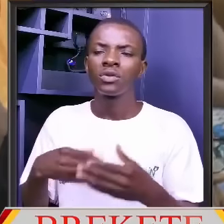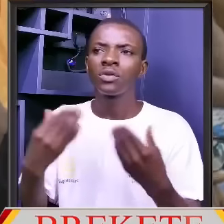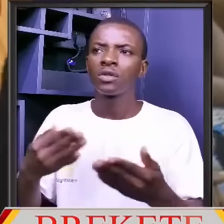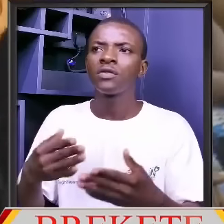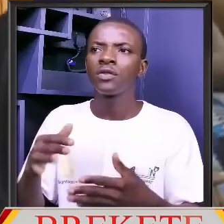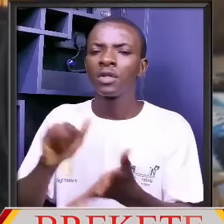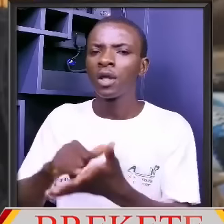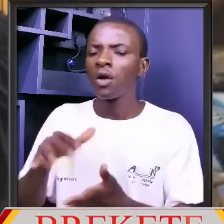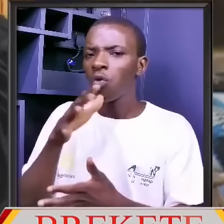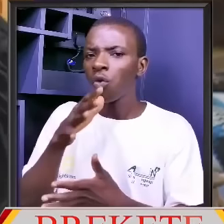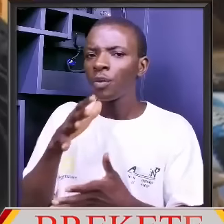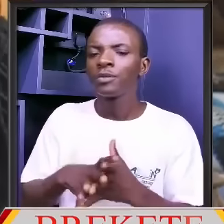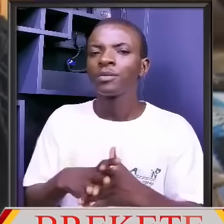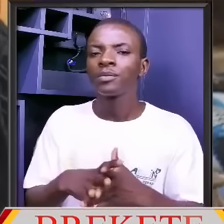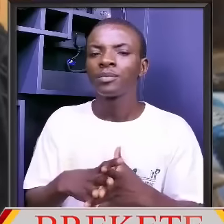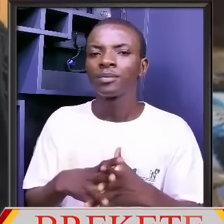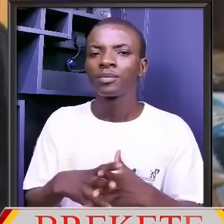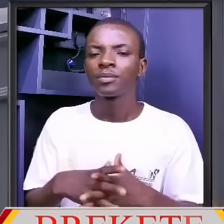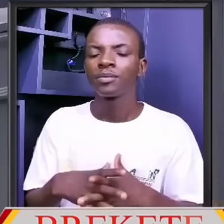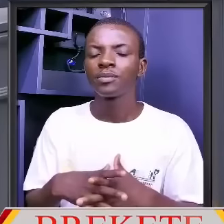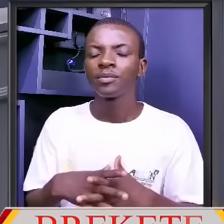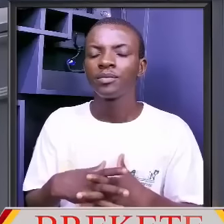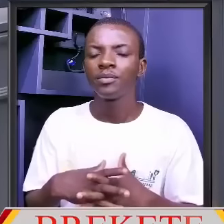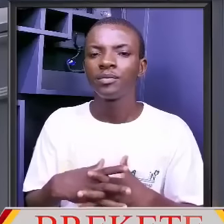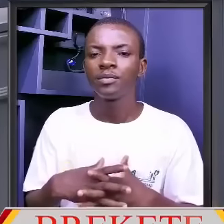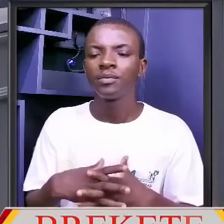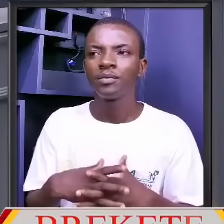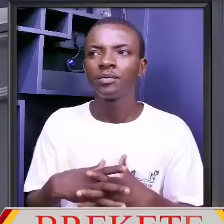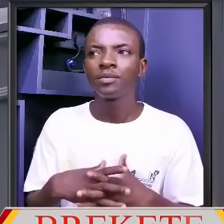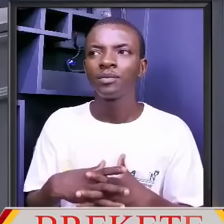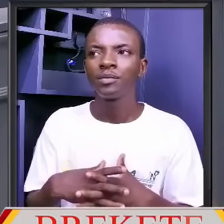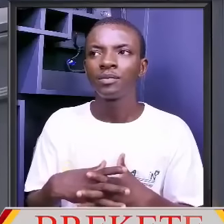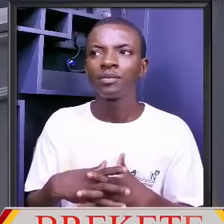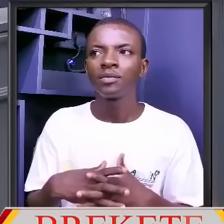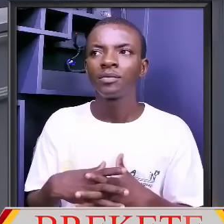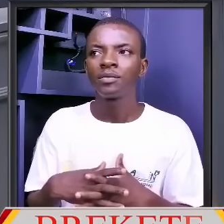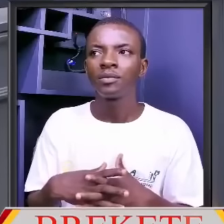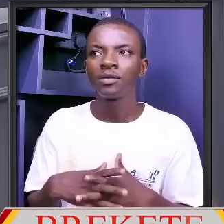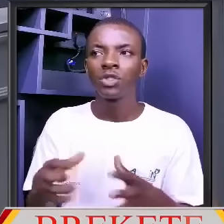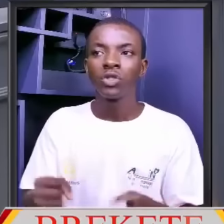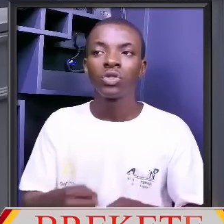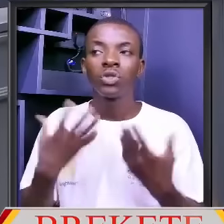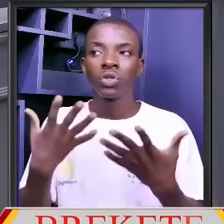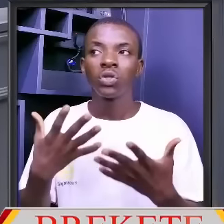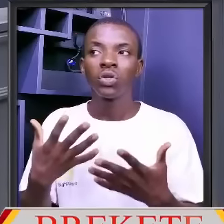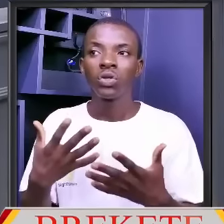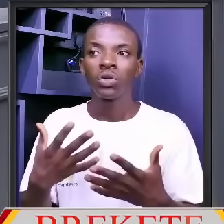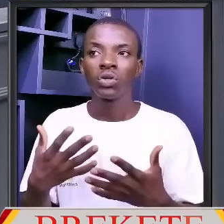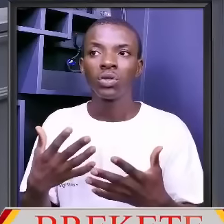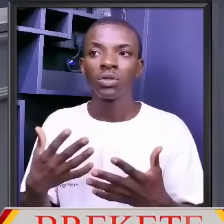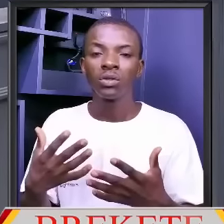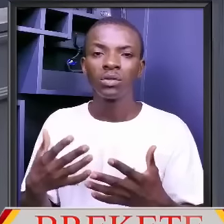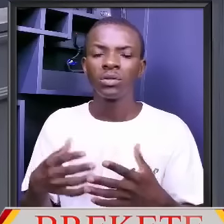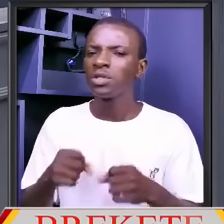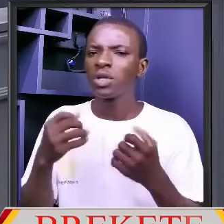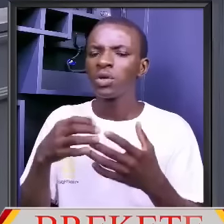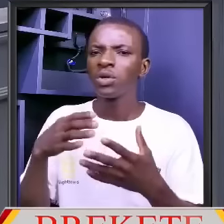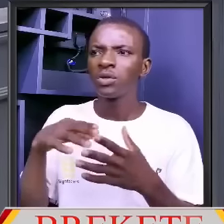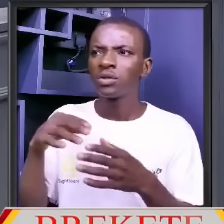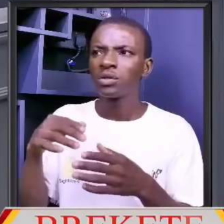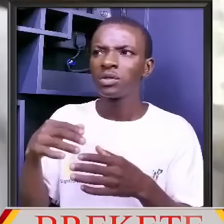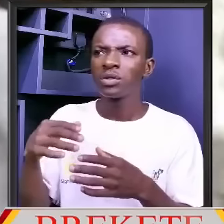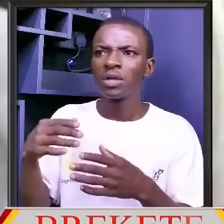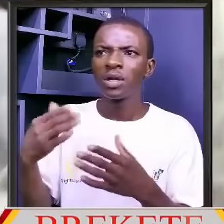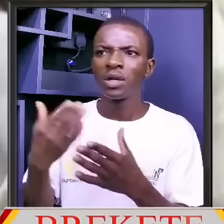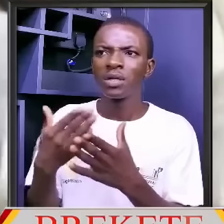dash that woman. Yes, sir. Okay, she go shout for outside. Everybody go, yeah, yeah. Hey. Like say, she